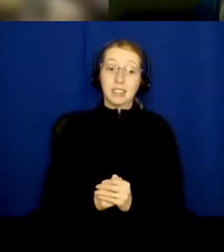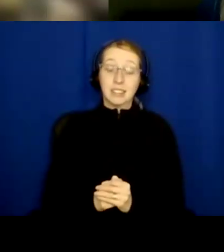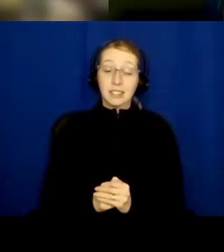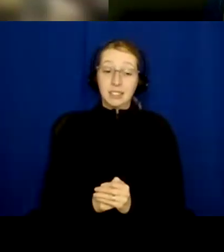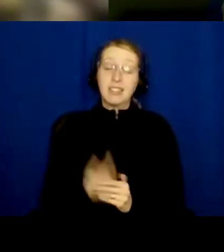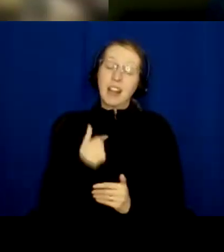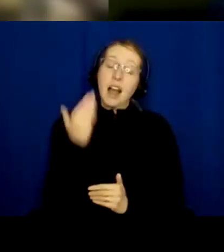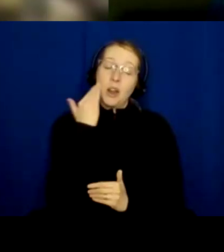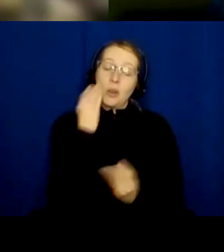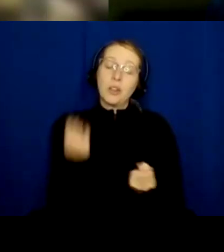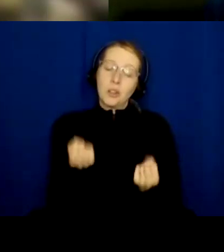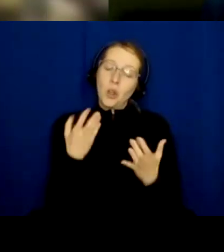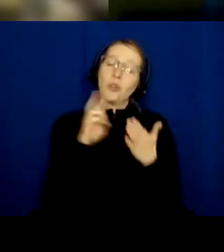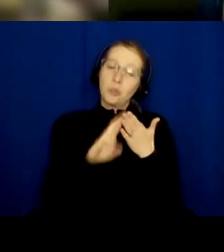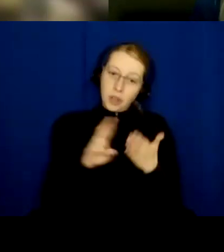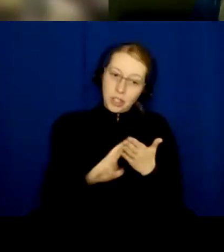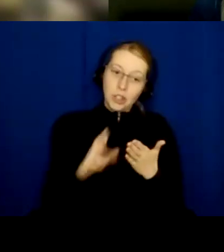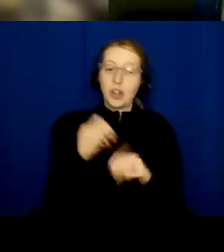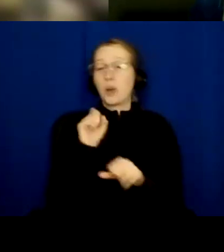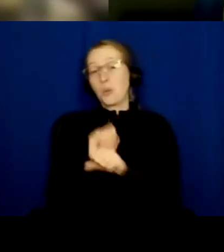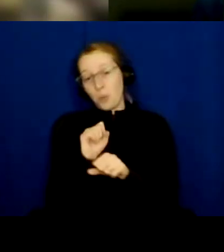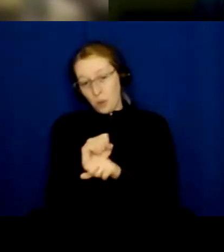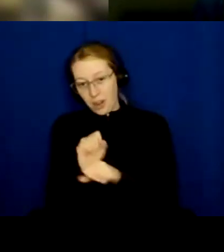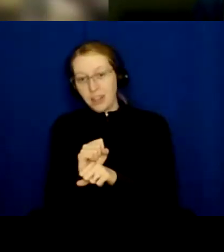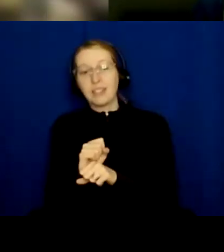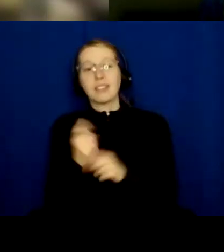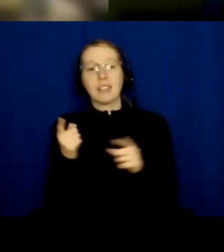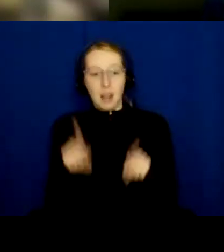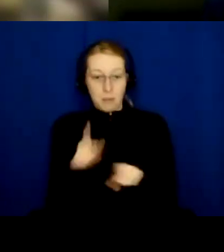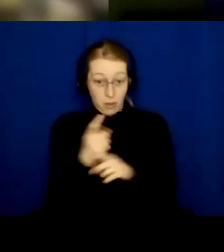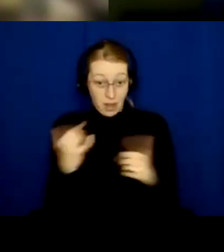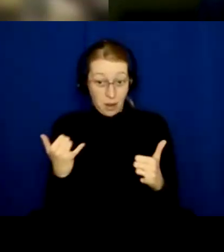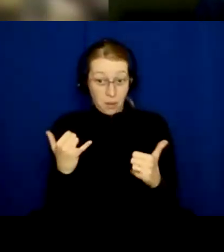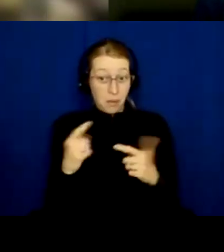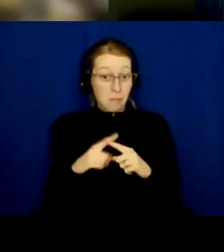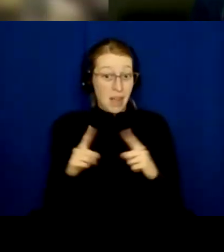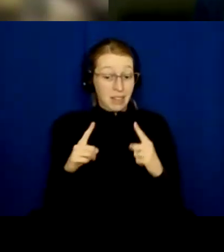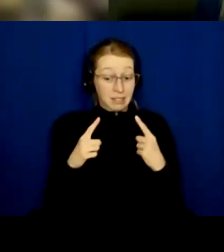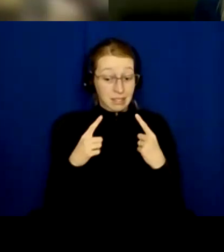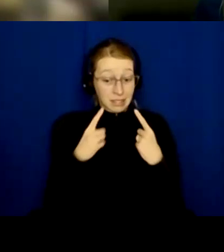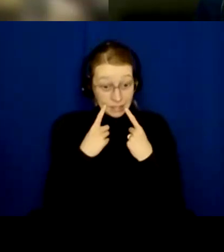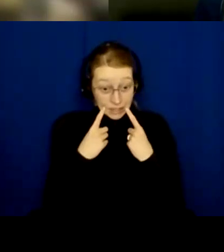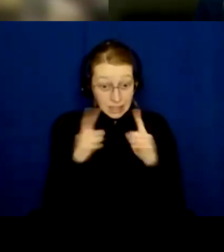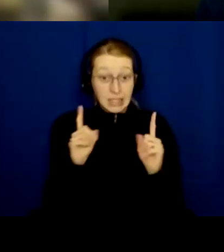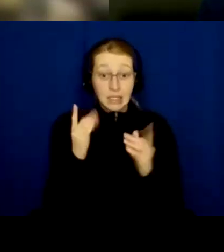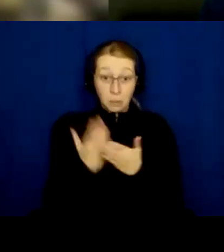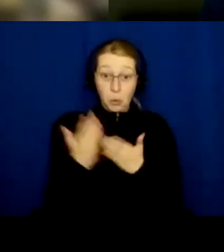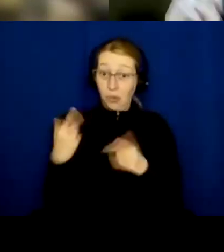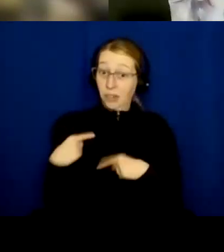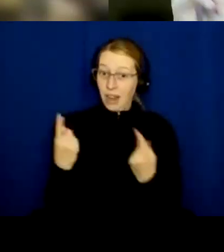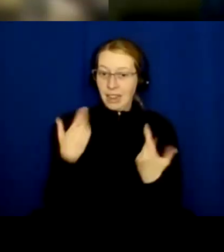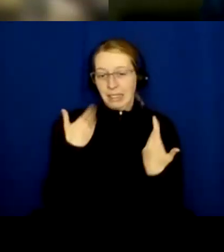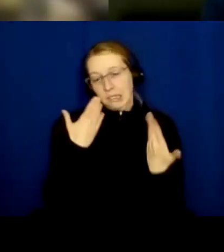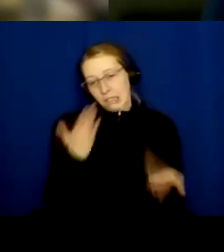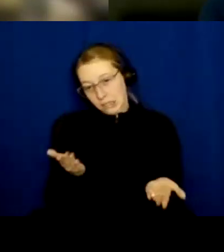lots of work being looked at that, but I don't know any at this time. Right now, it would be, you know, hearing aids or cochlear implants that would sort